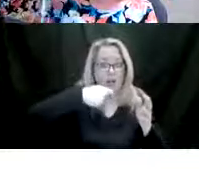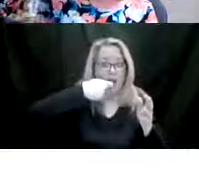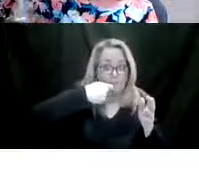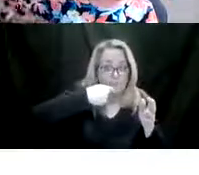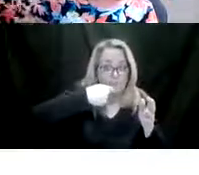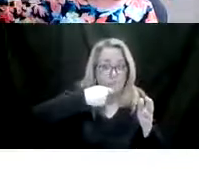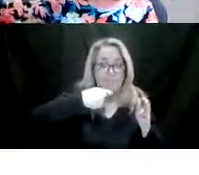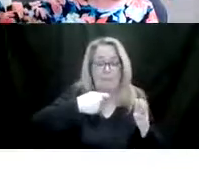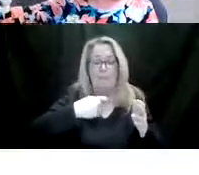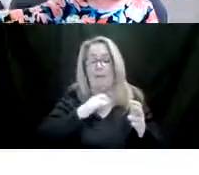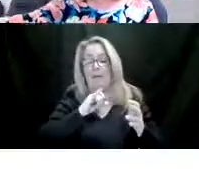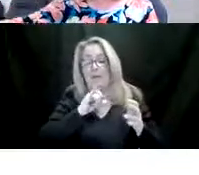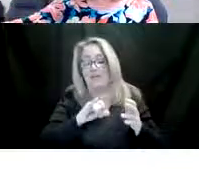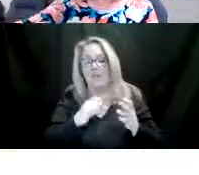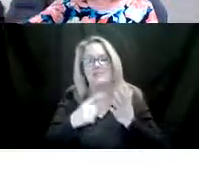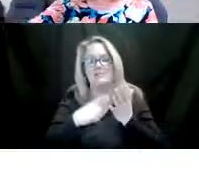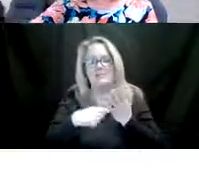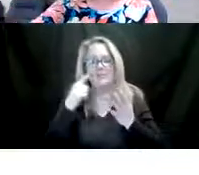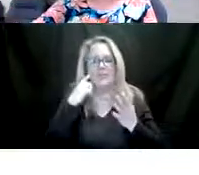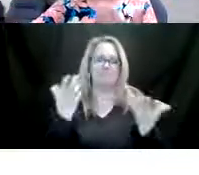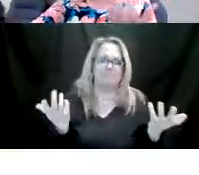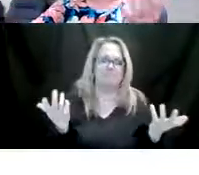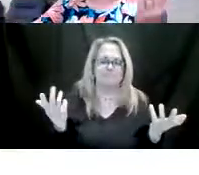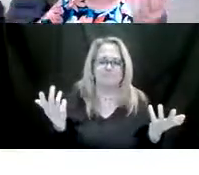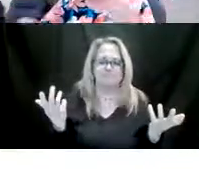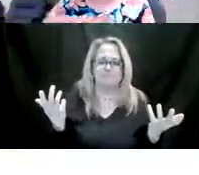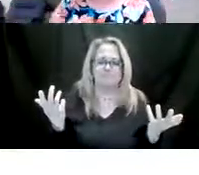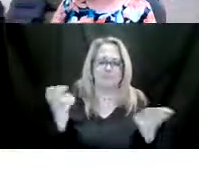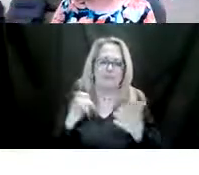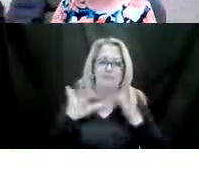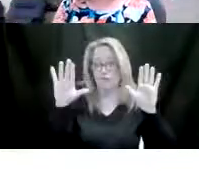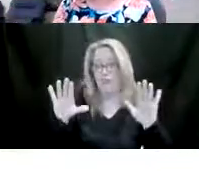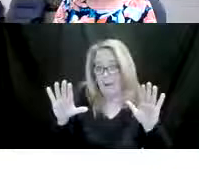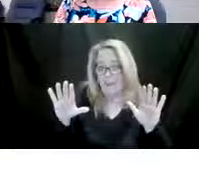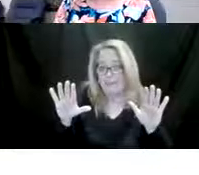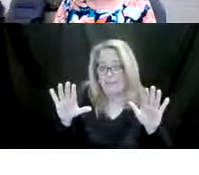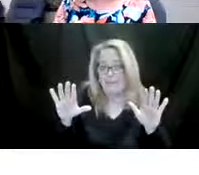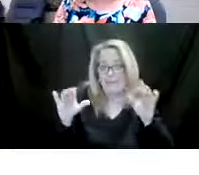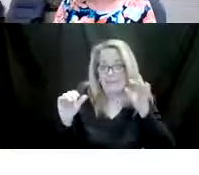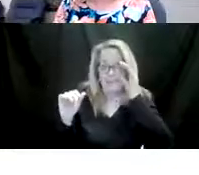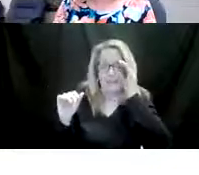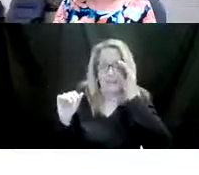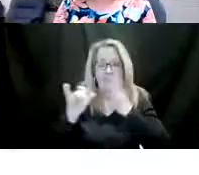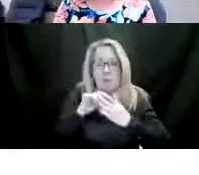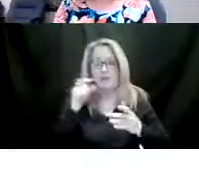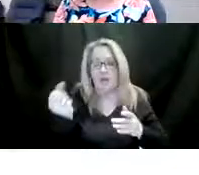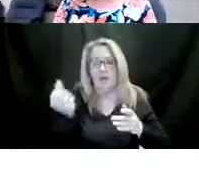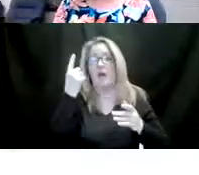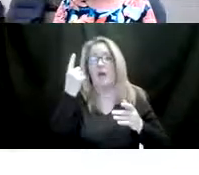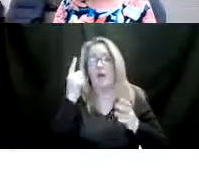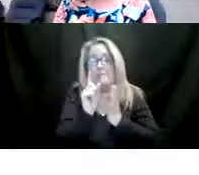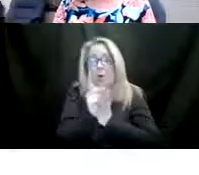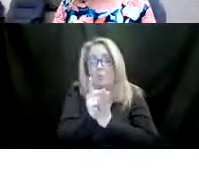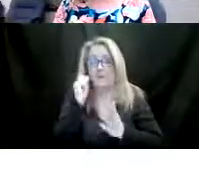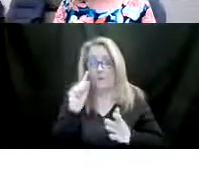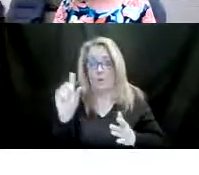mouth. Now, sometimes you think, okay, well, that was great. And that really was an aha moment for mom. And that